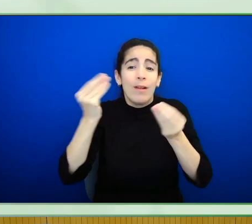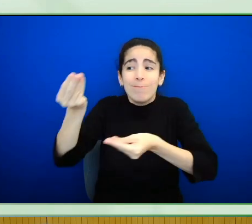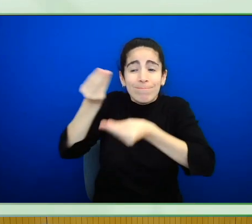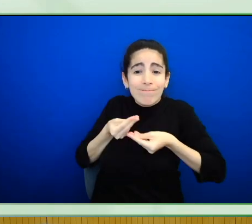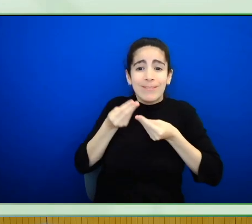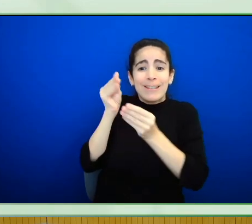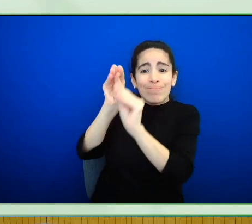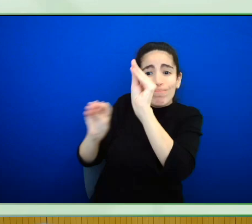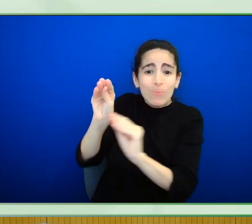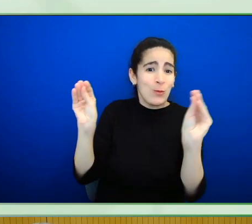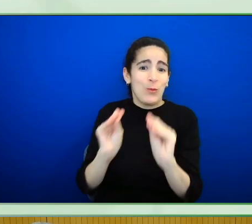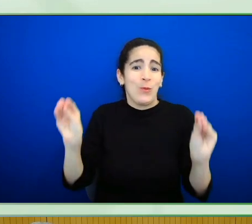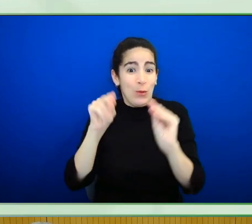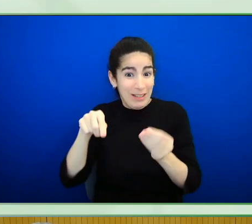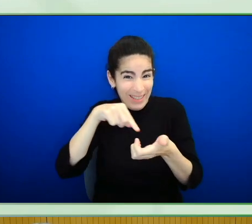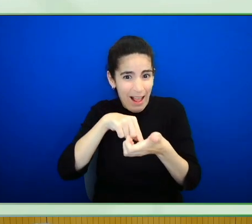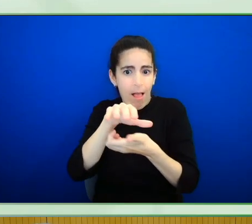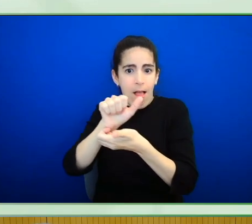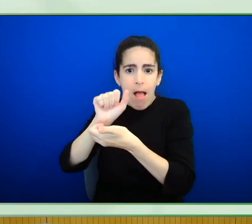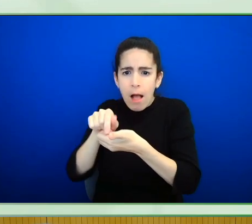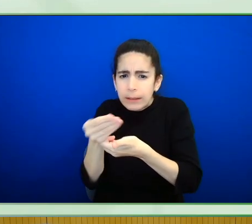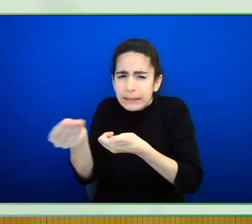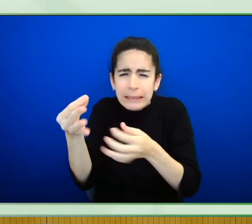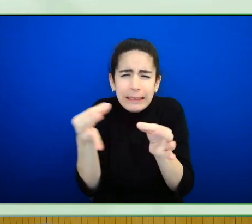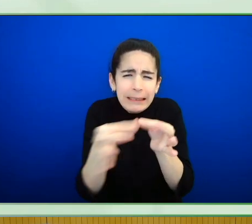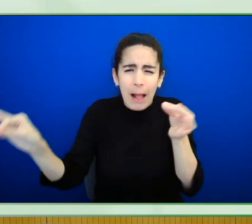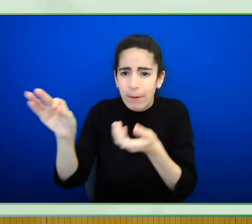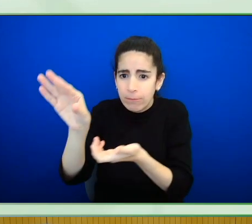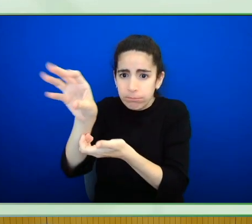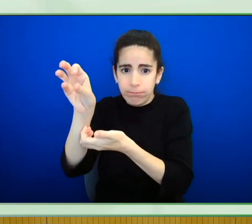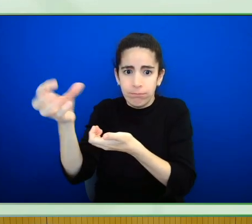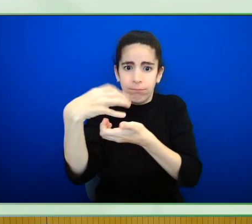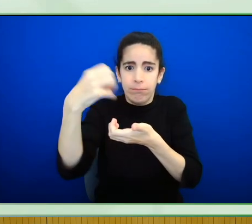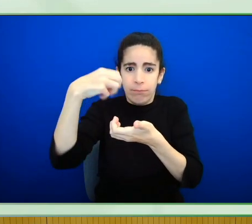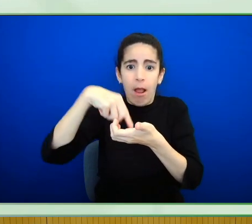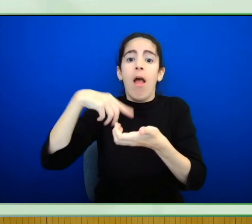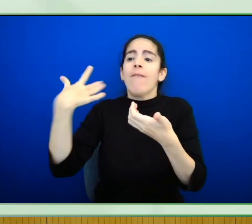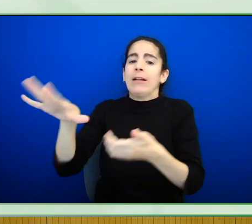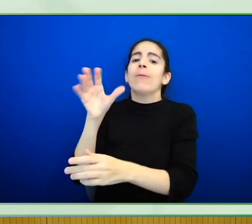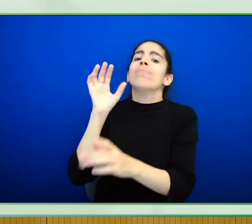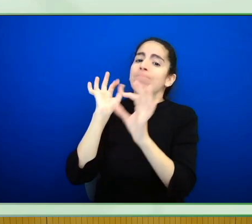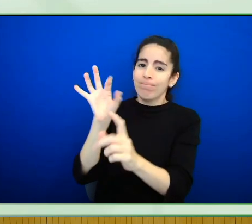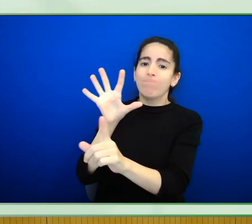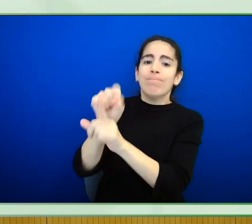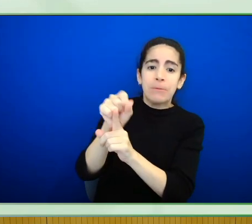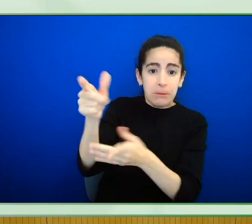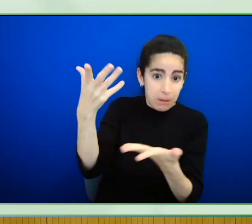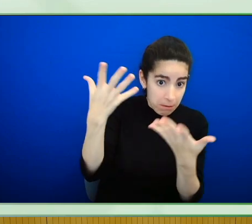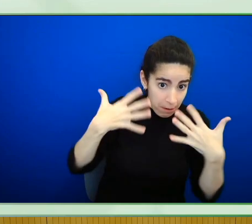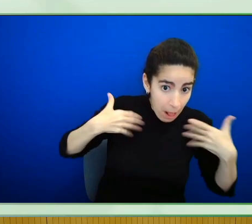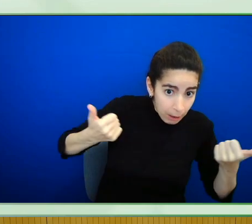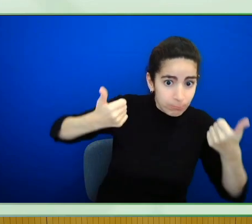through SMS and WhatsApp messages, and we ensure that these reminders go regularly. However, screening is just the